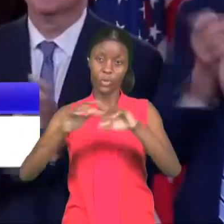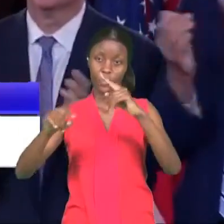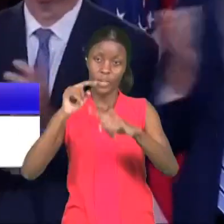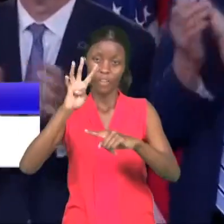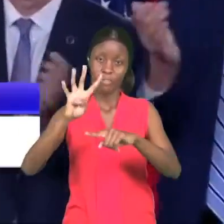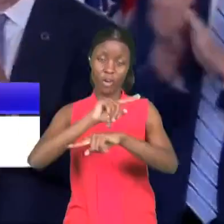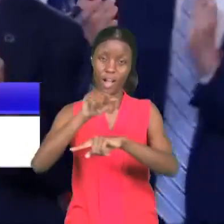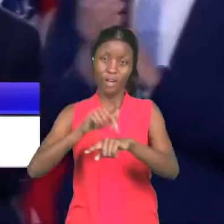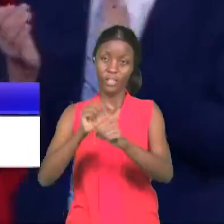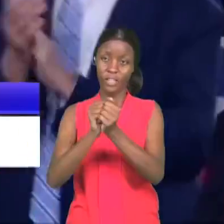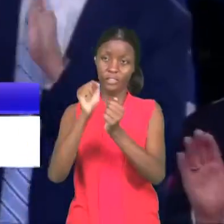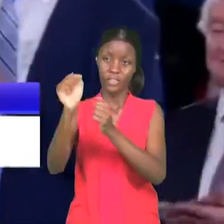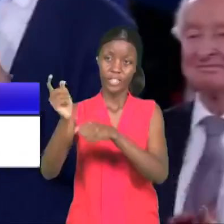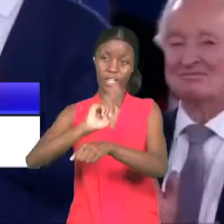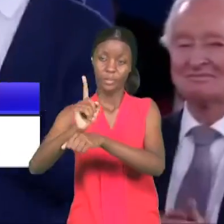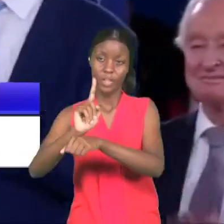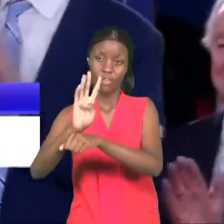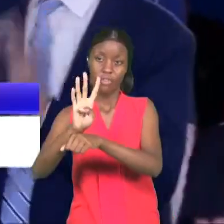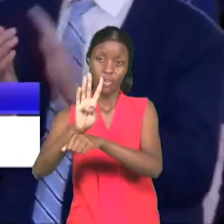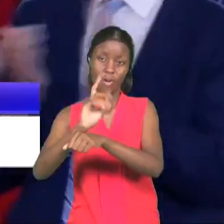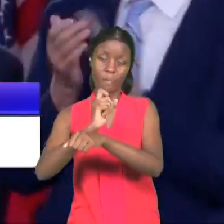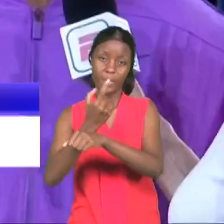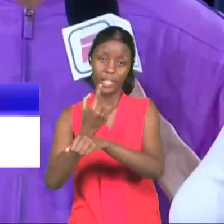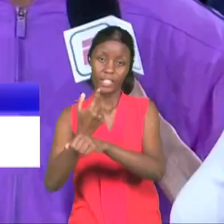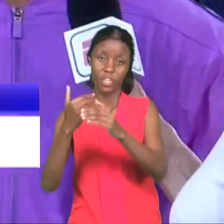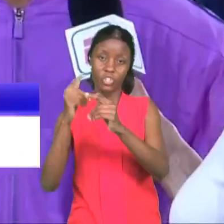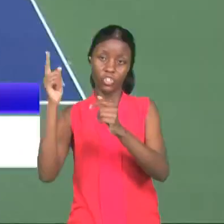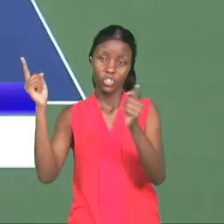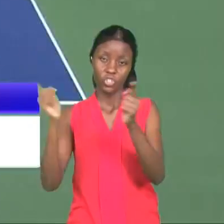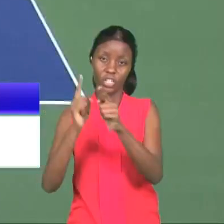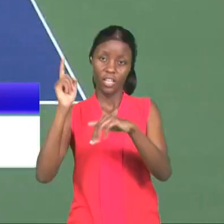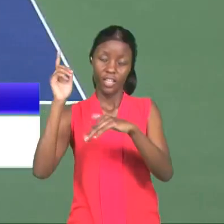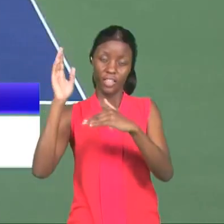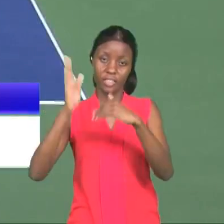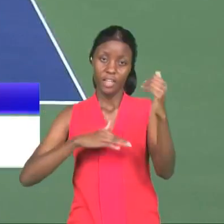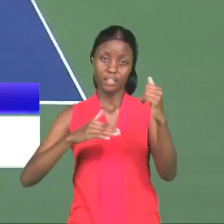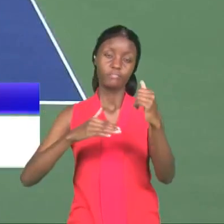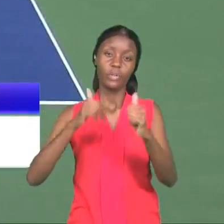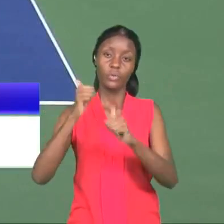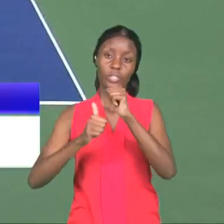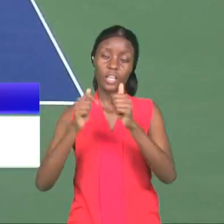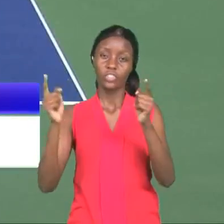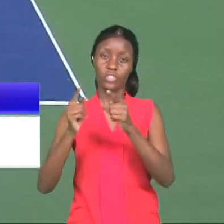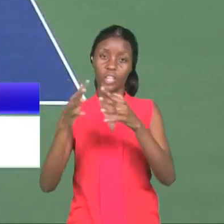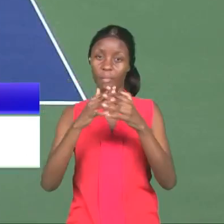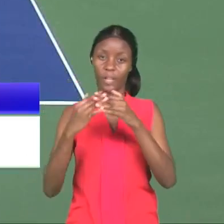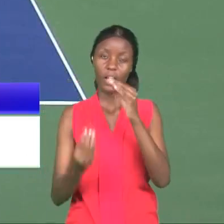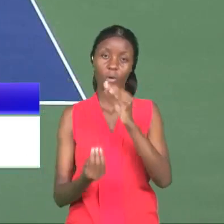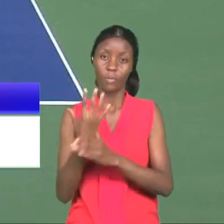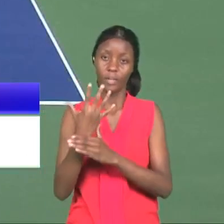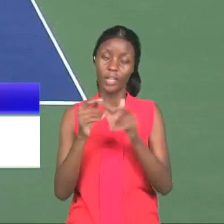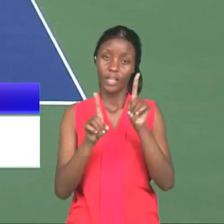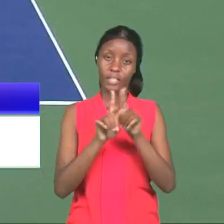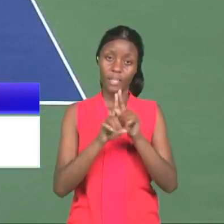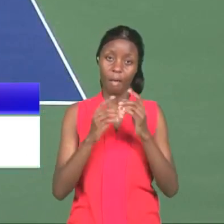and 50 minutes, just 4 minutes shorter than the longest US Open final. Nadal's victory moves him within one